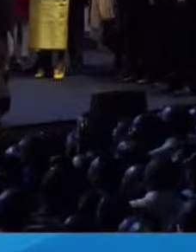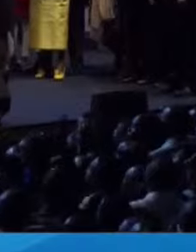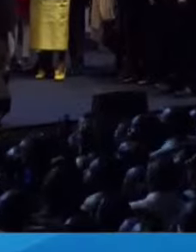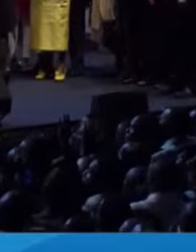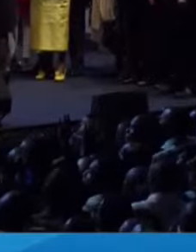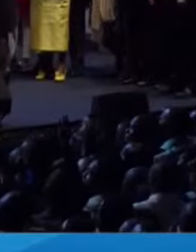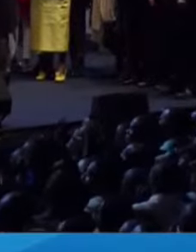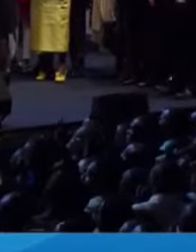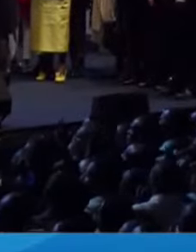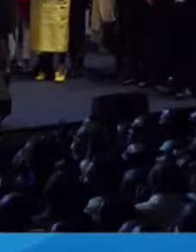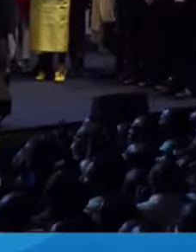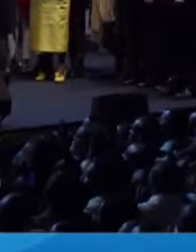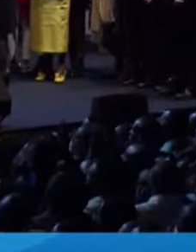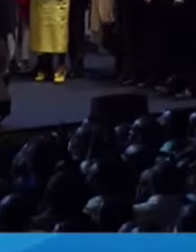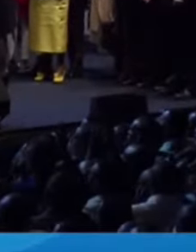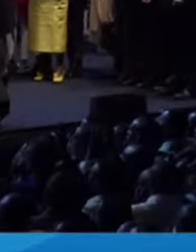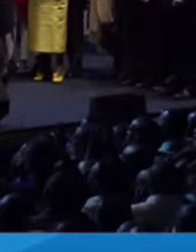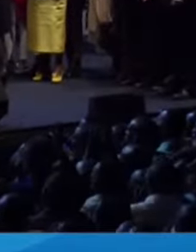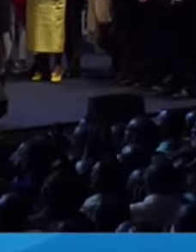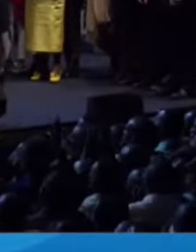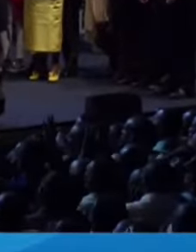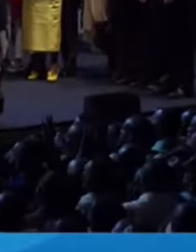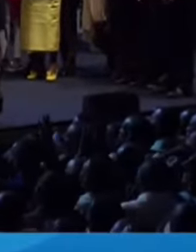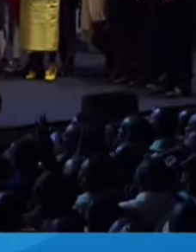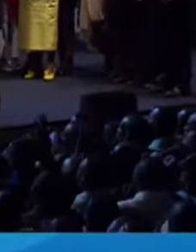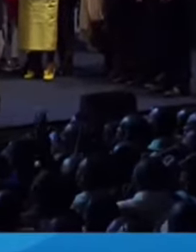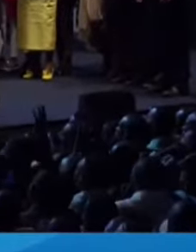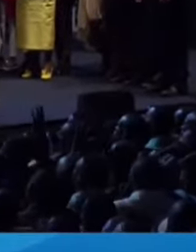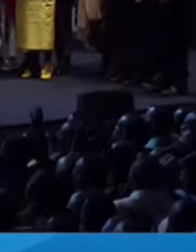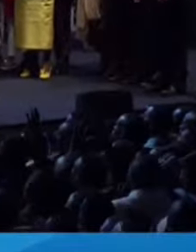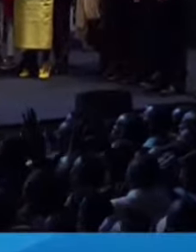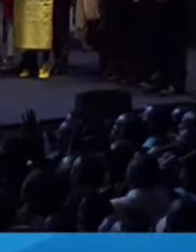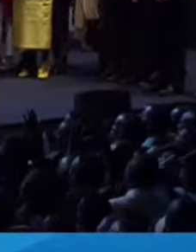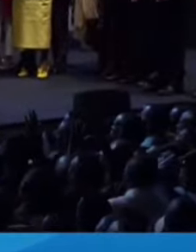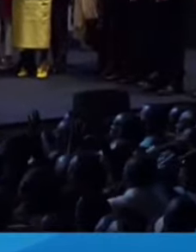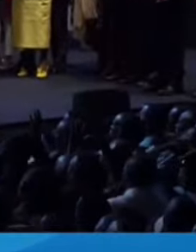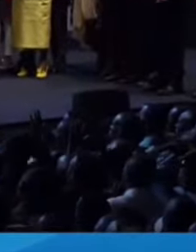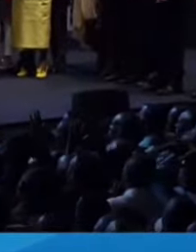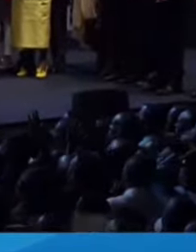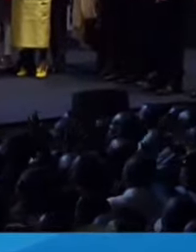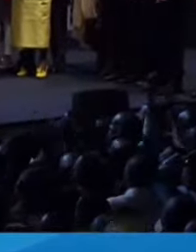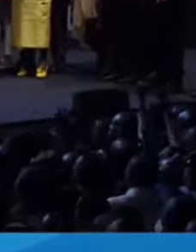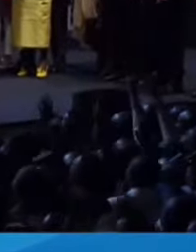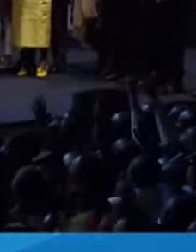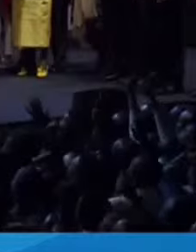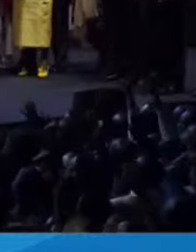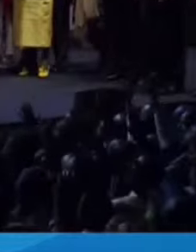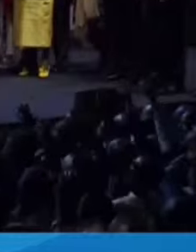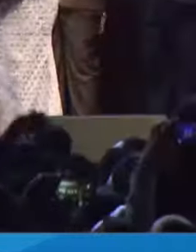in Kenya would you please invite me